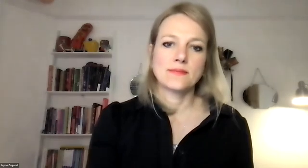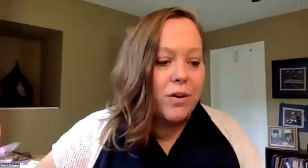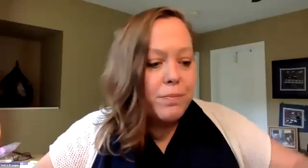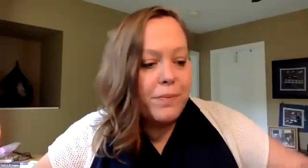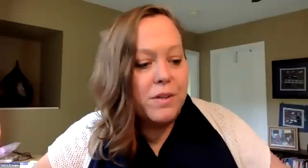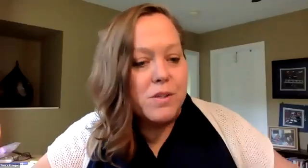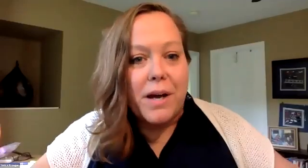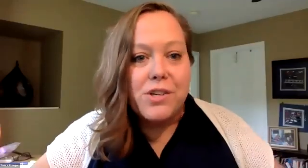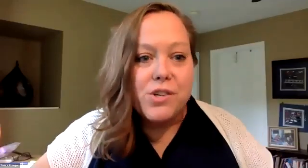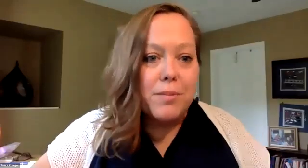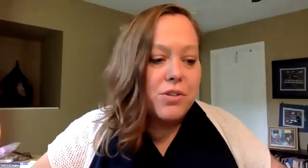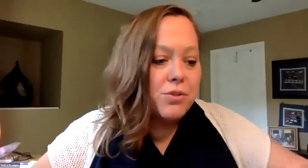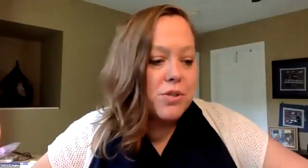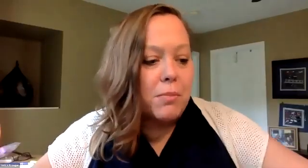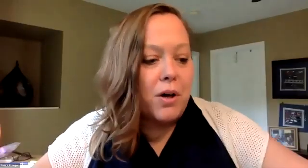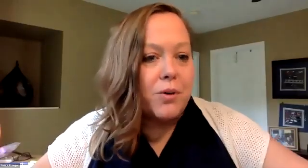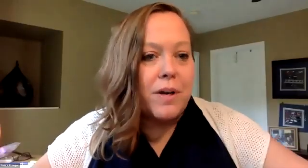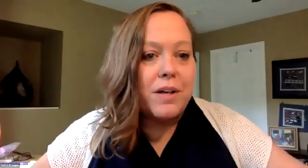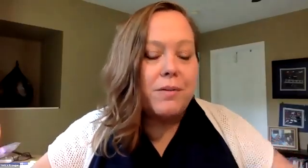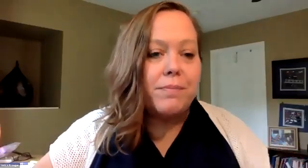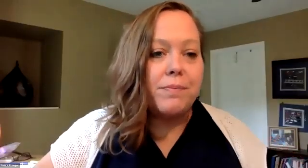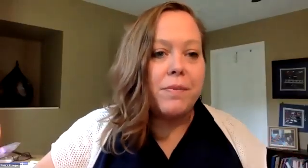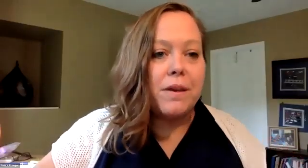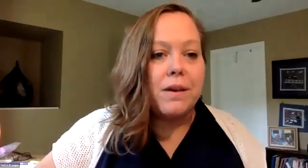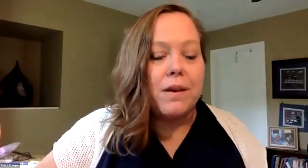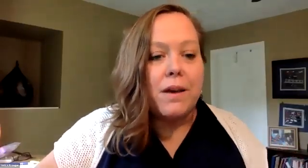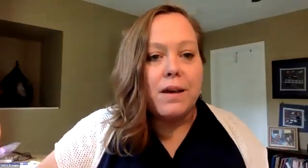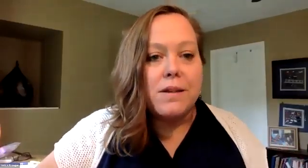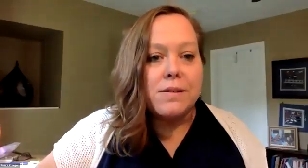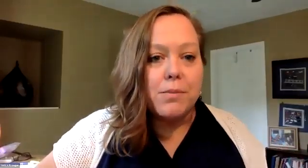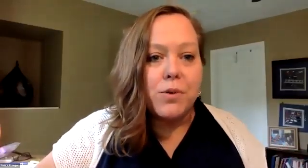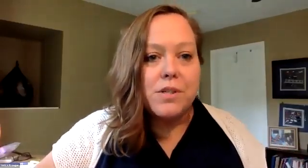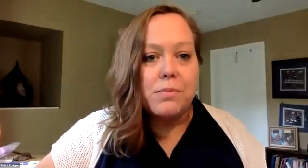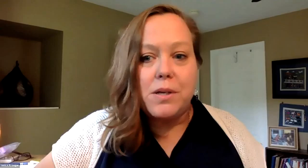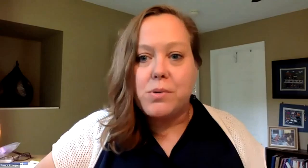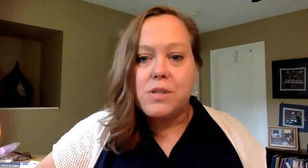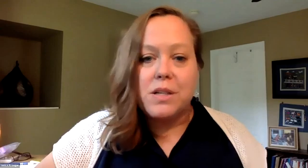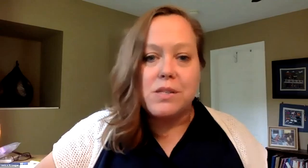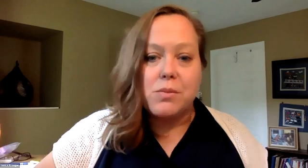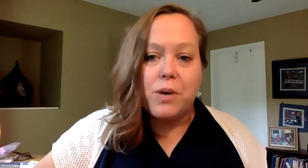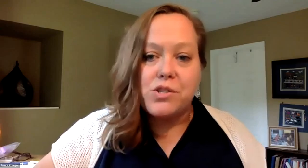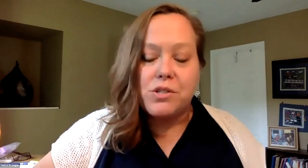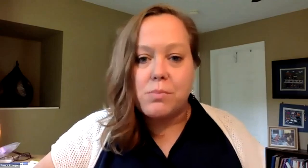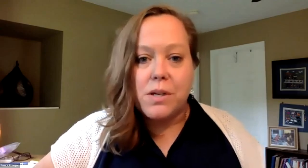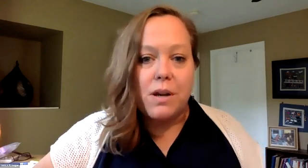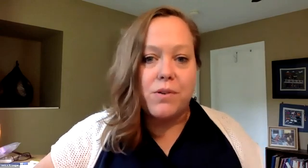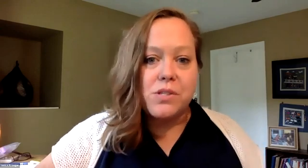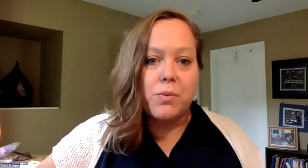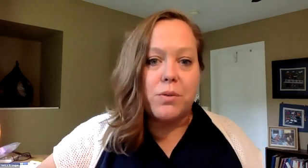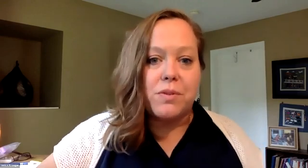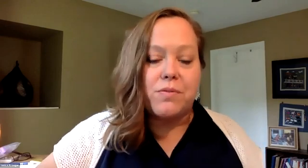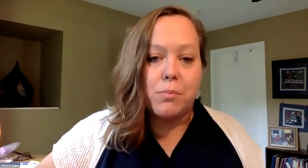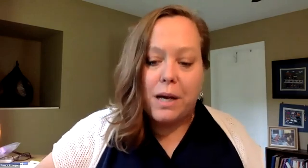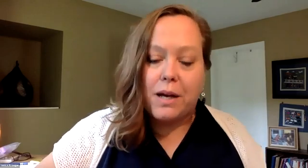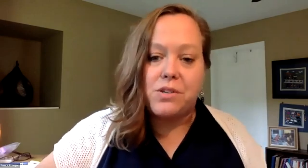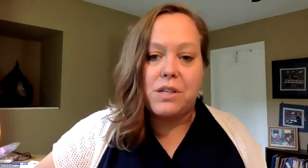So now it is my job to do some moderating. And I'm going to be presenting some questions, but first I want